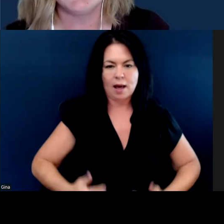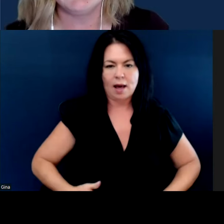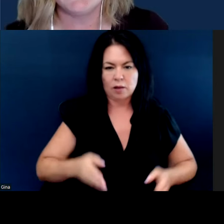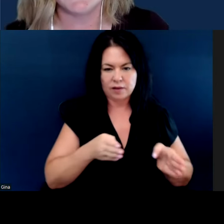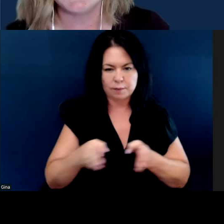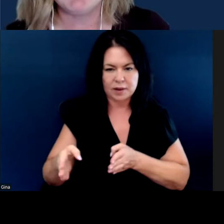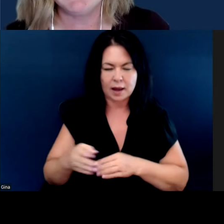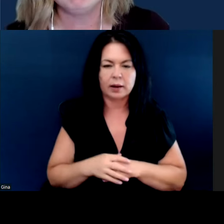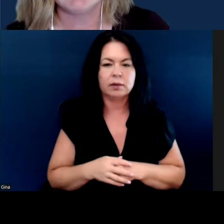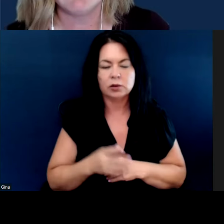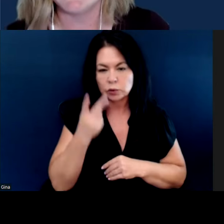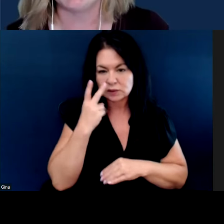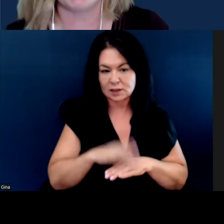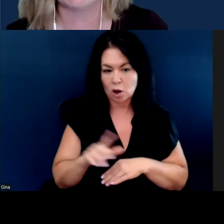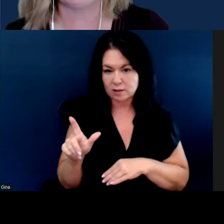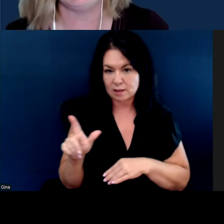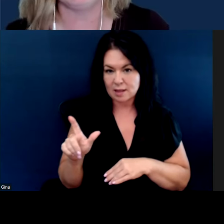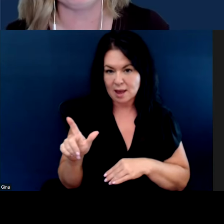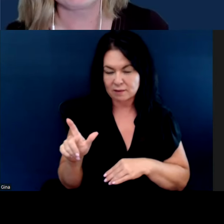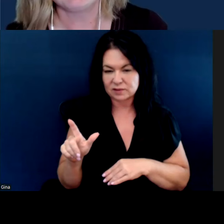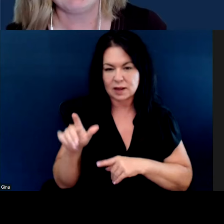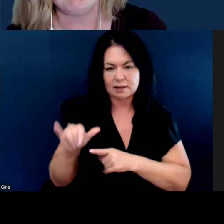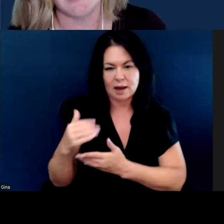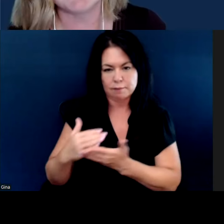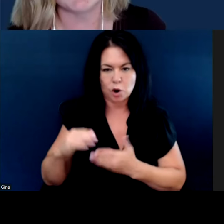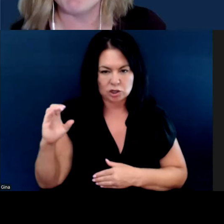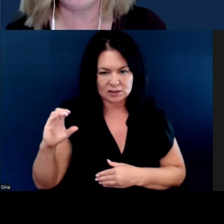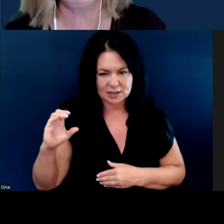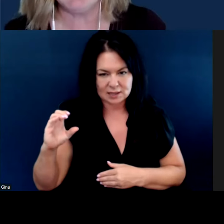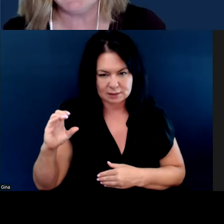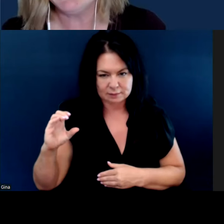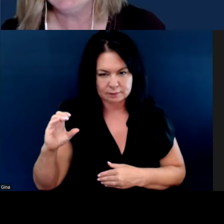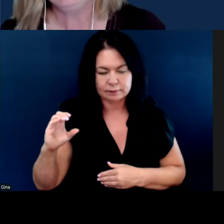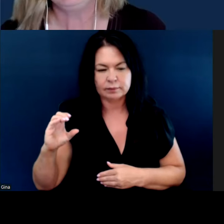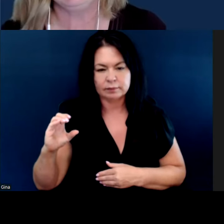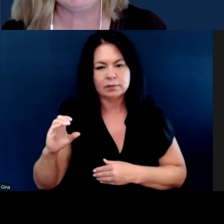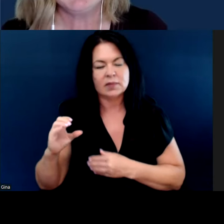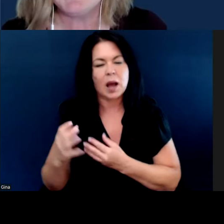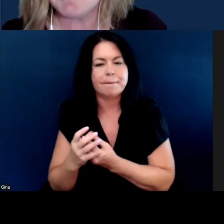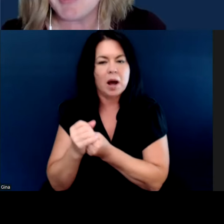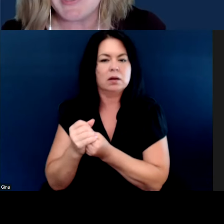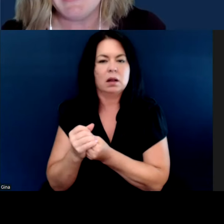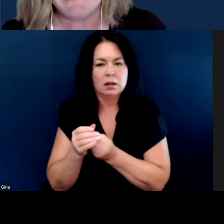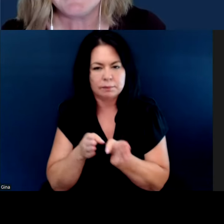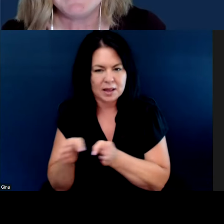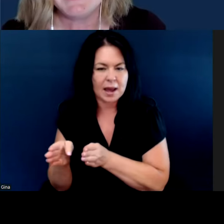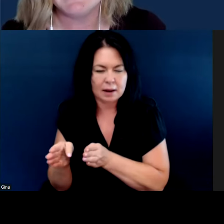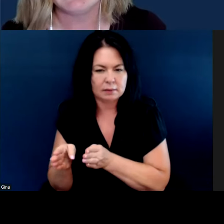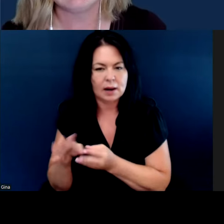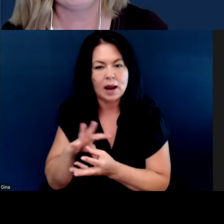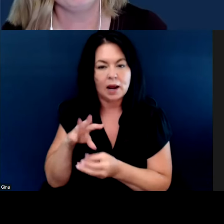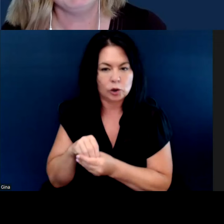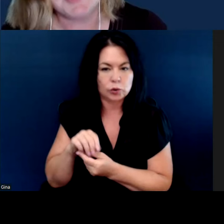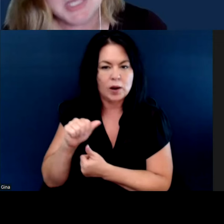there, again, Advantage plan, that's your Part C. So it's a bundled plan. It includes usually Part A,